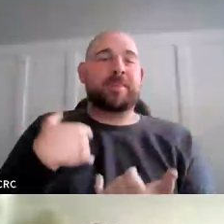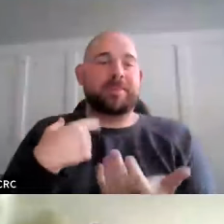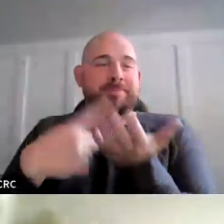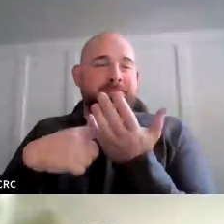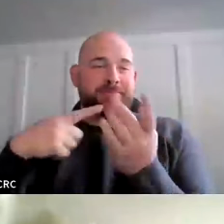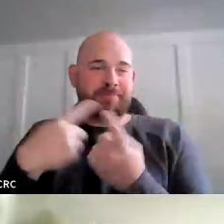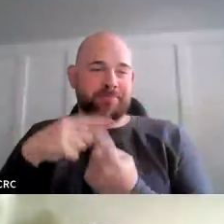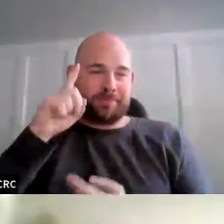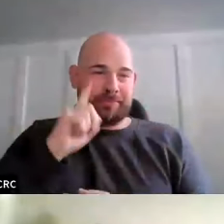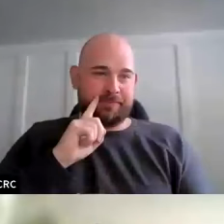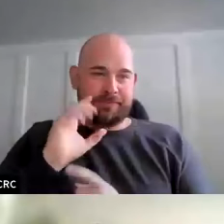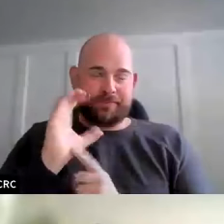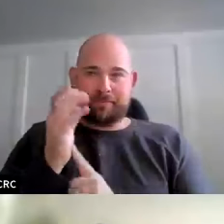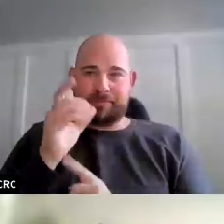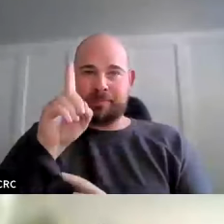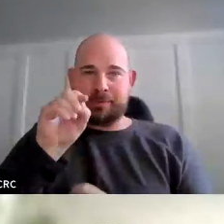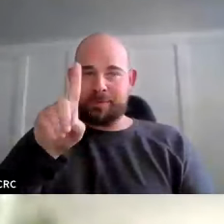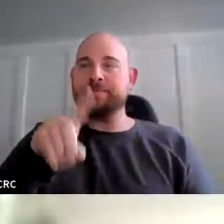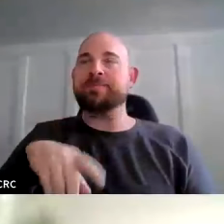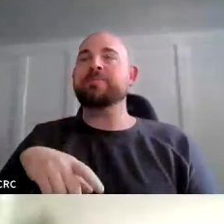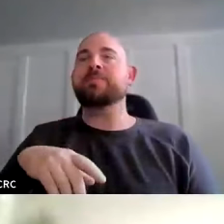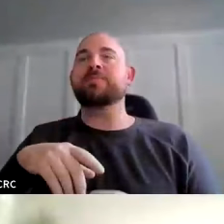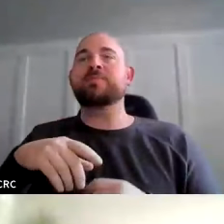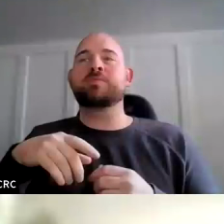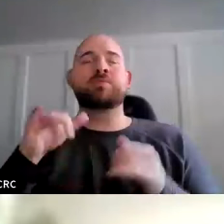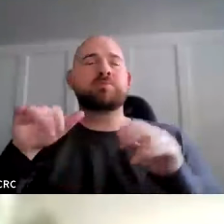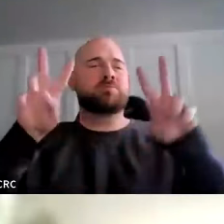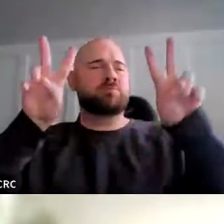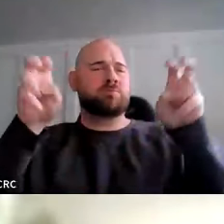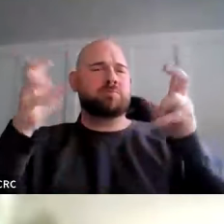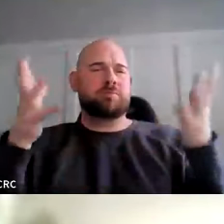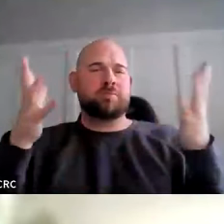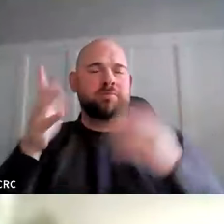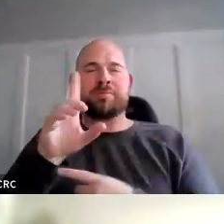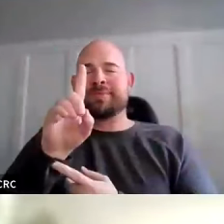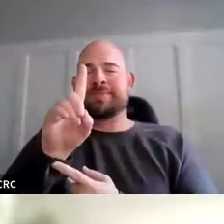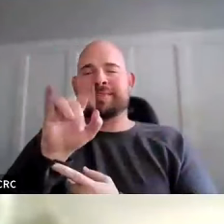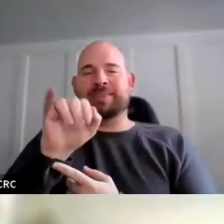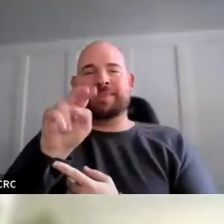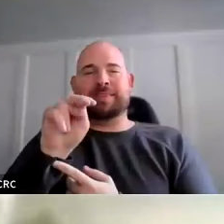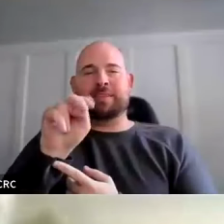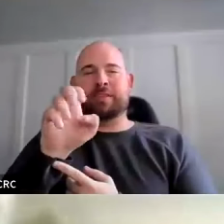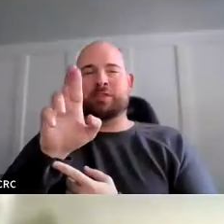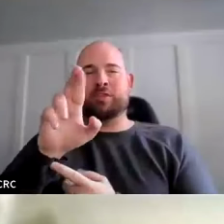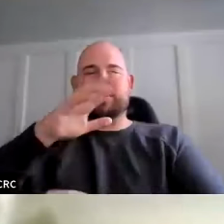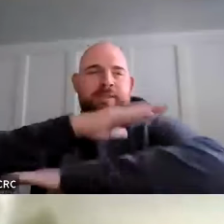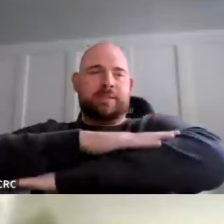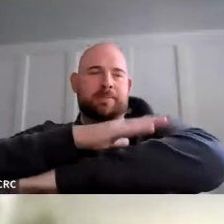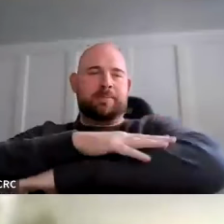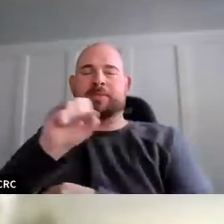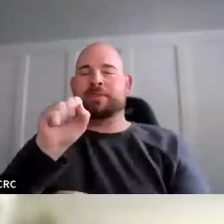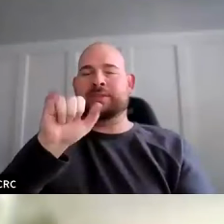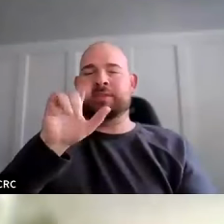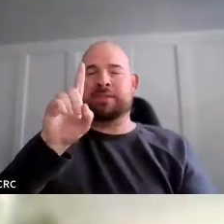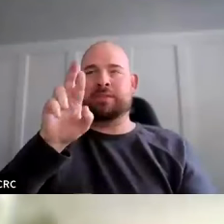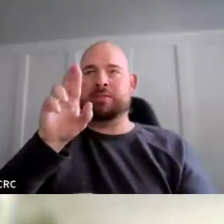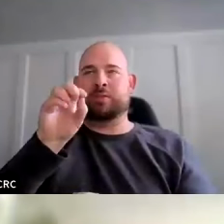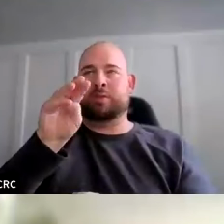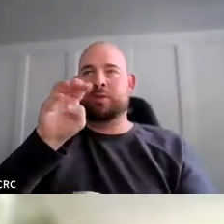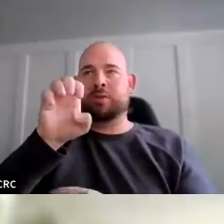everyone. Now for Deaf Culture 101. Today's topic is